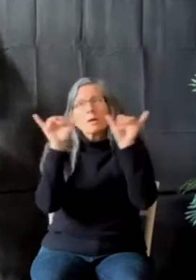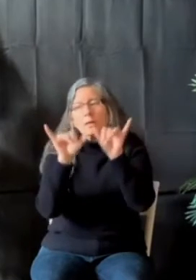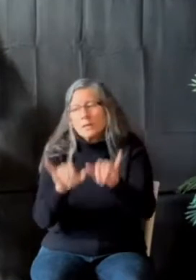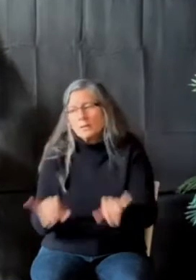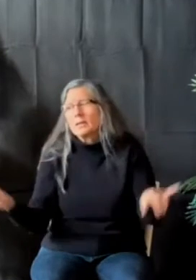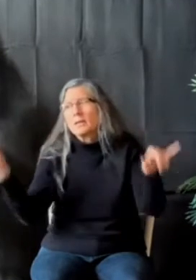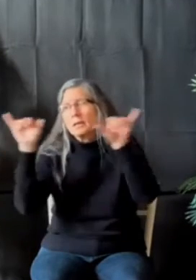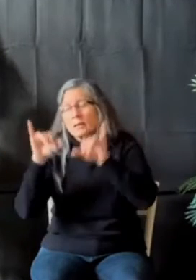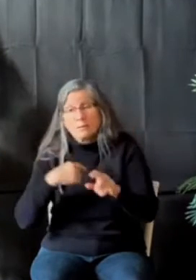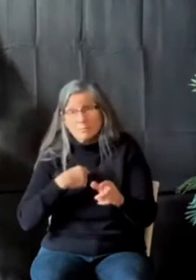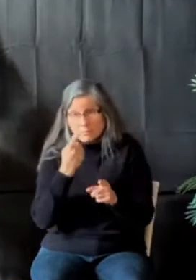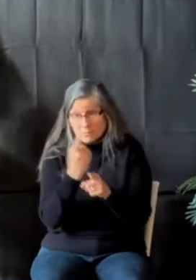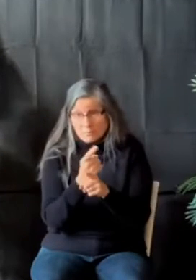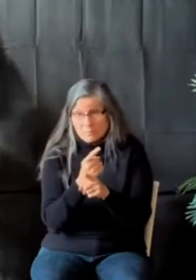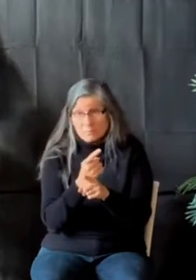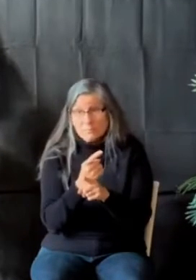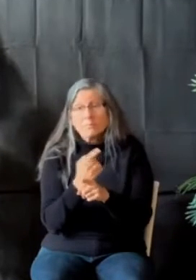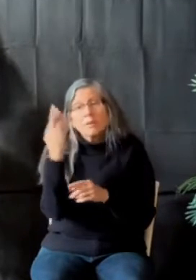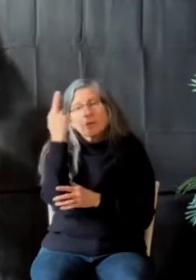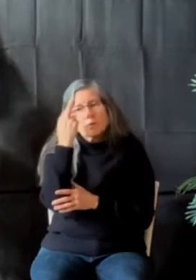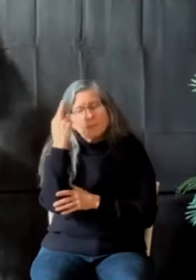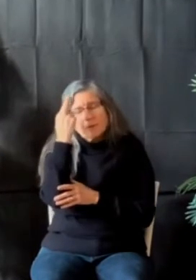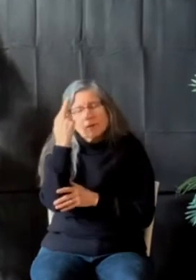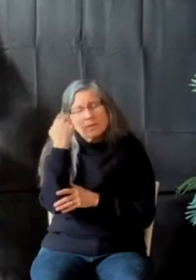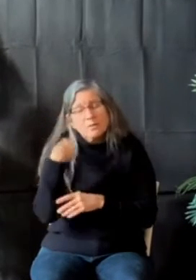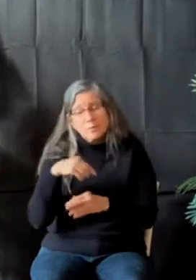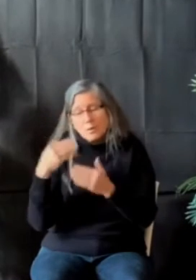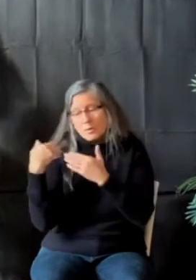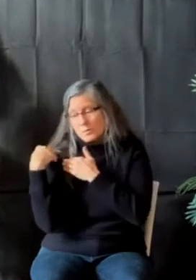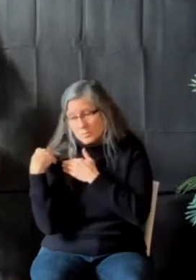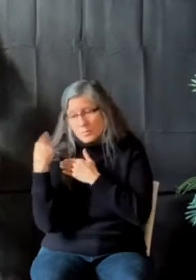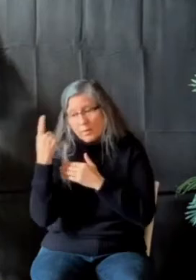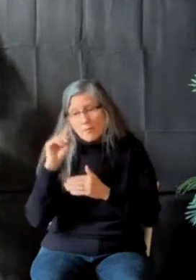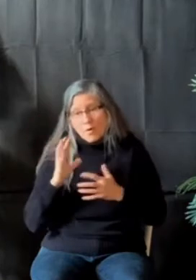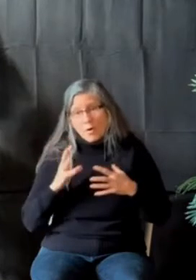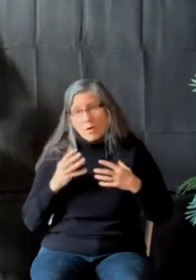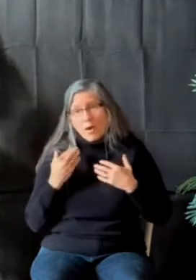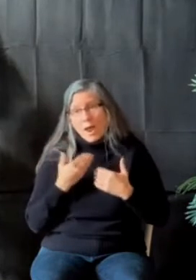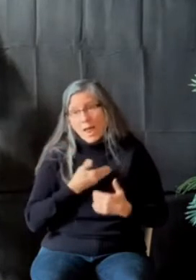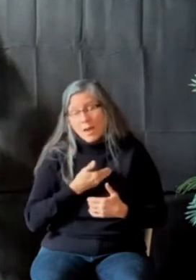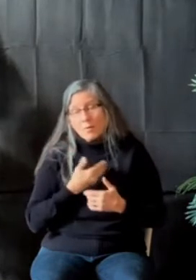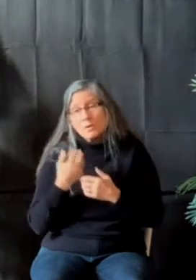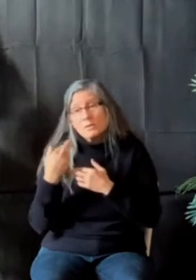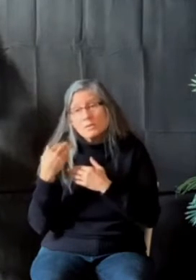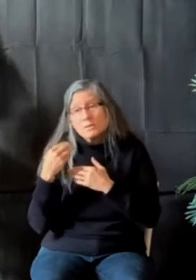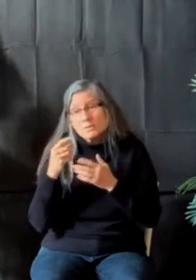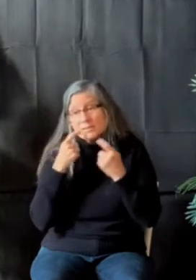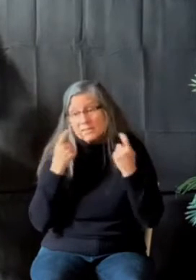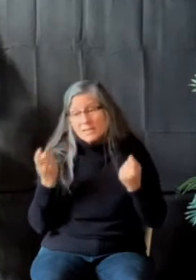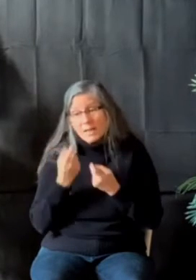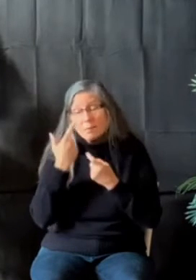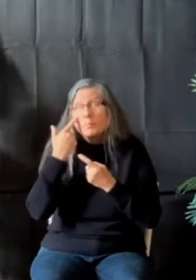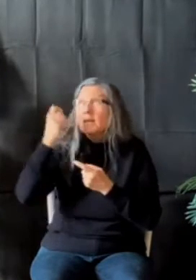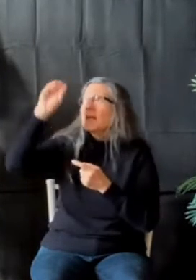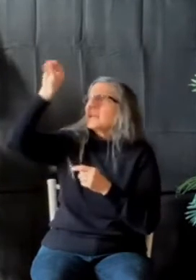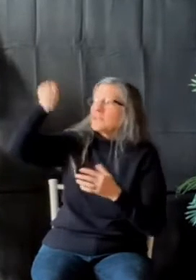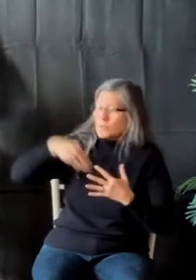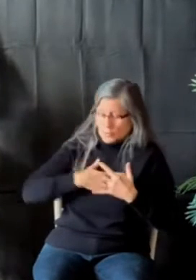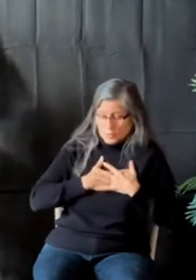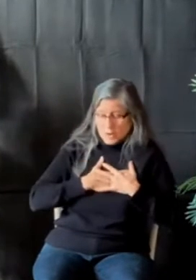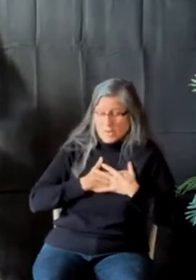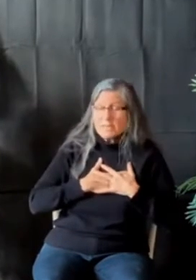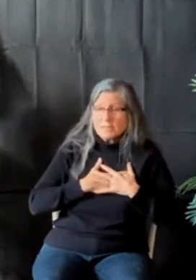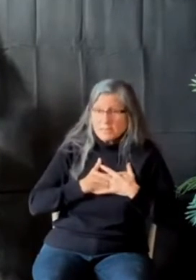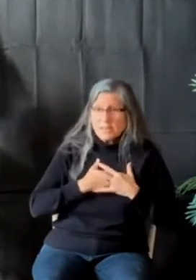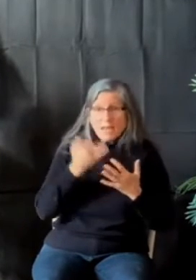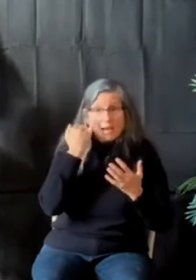right? But the reason being, we're responsible for our sin because of grace. If you've